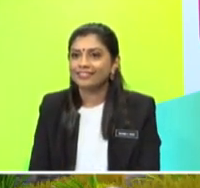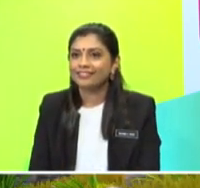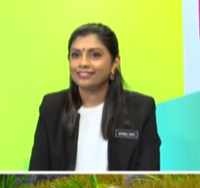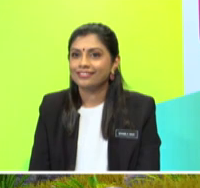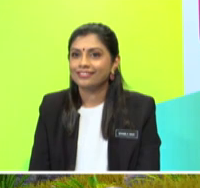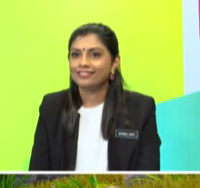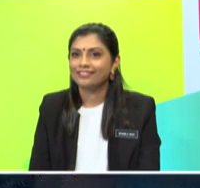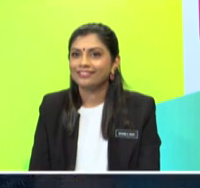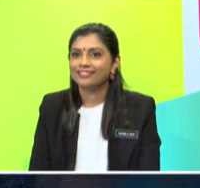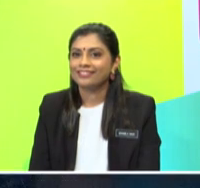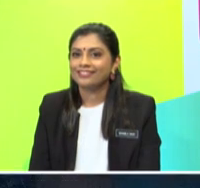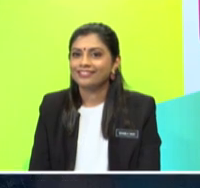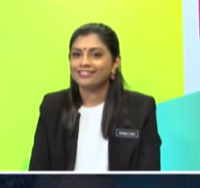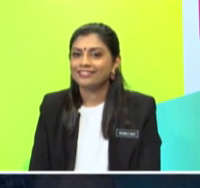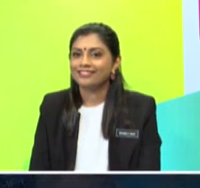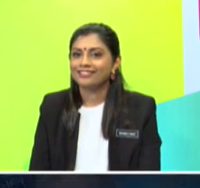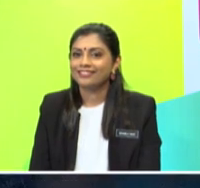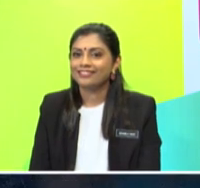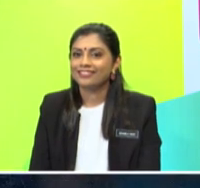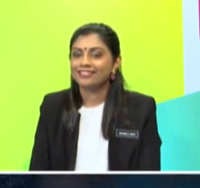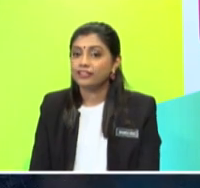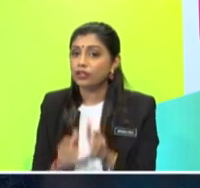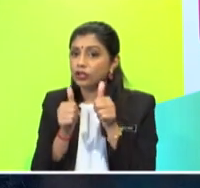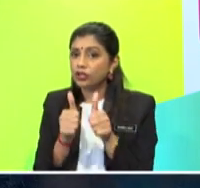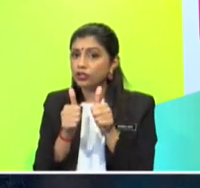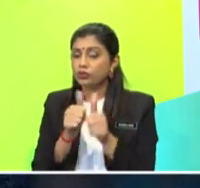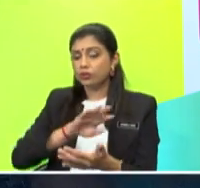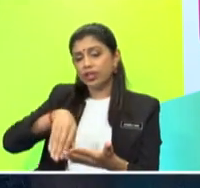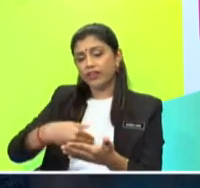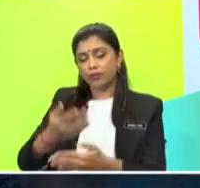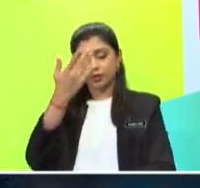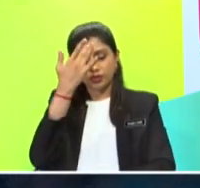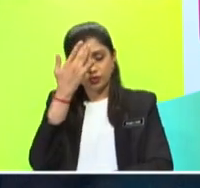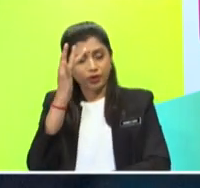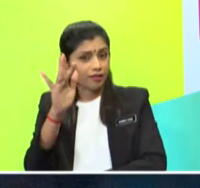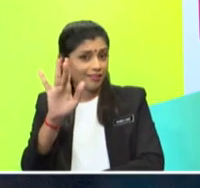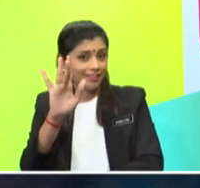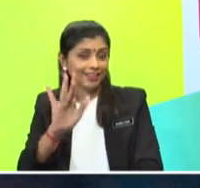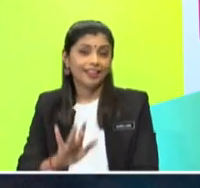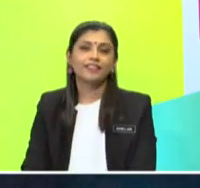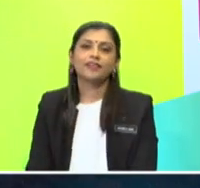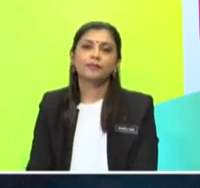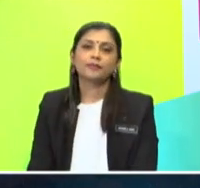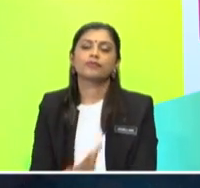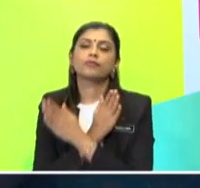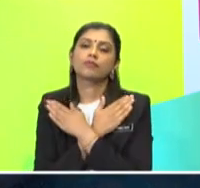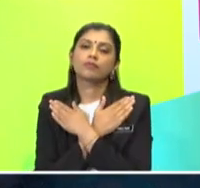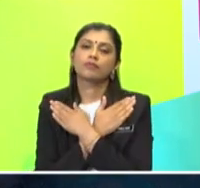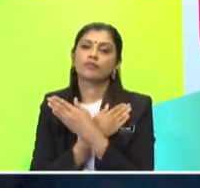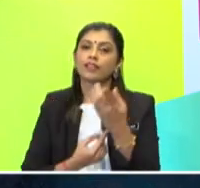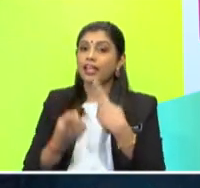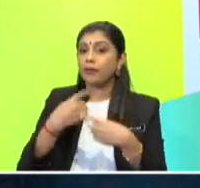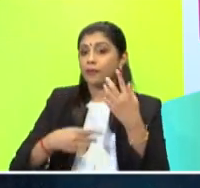task. Yes. That's right. Well done, everyone. And right now, I think everyone deserves a break. Let's take a short break and be back to you